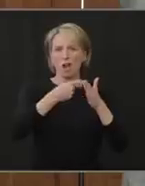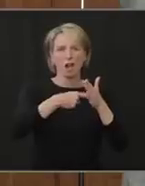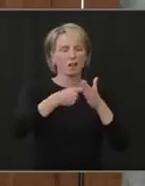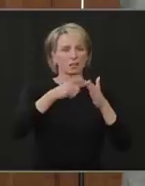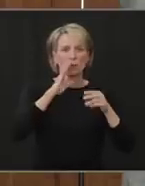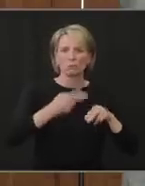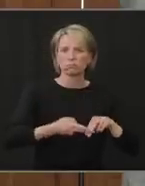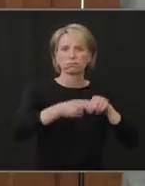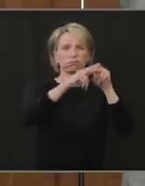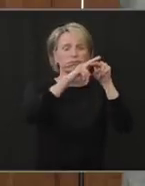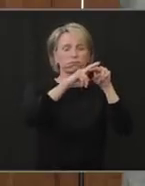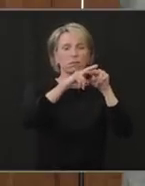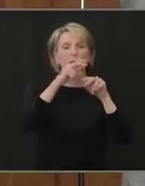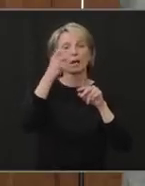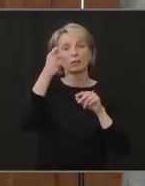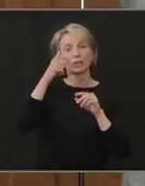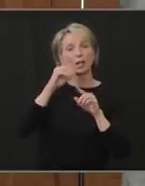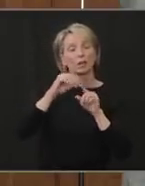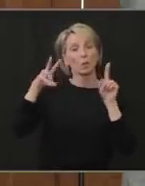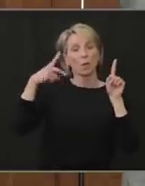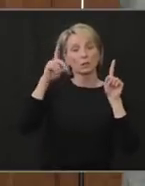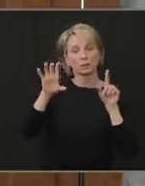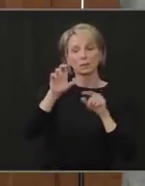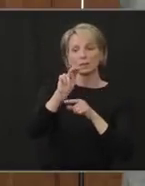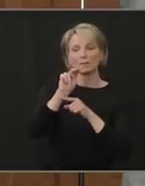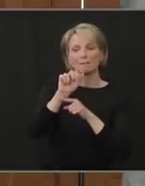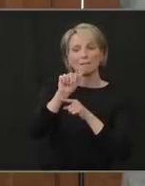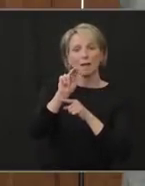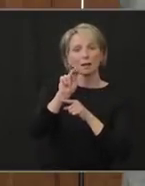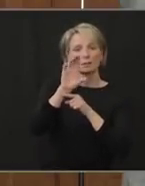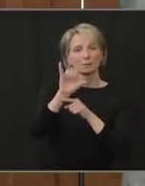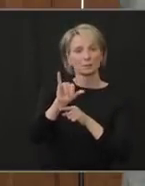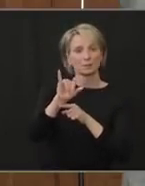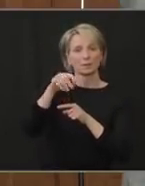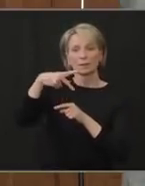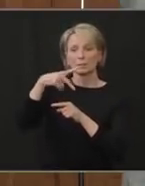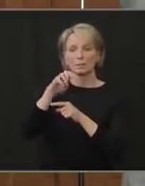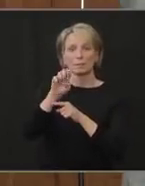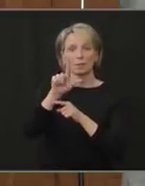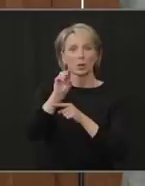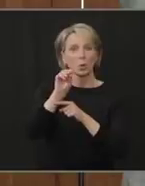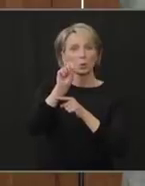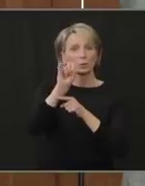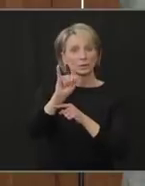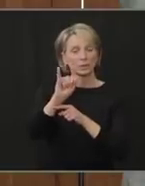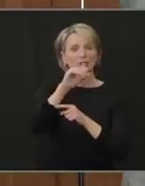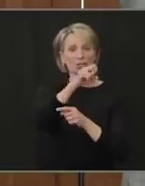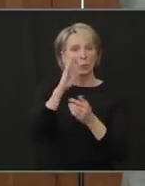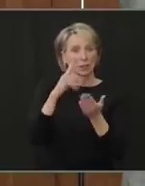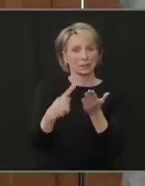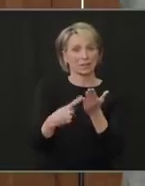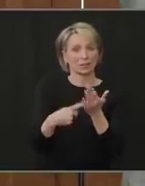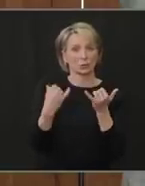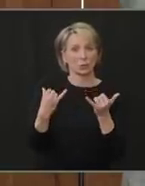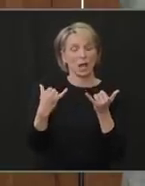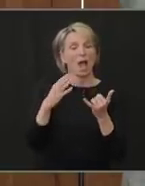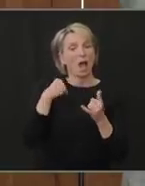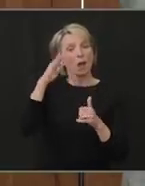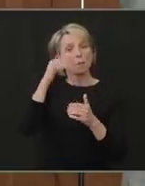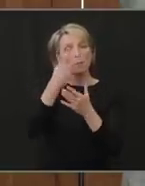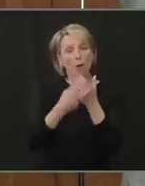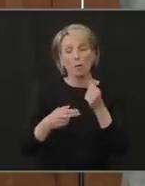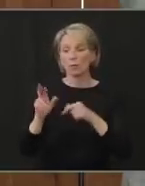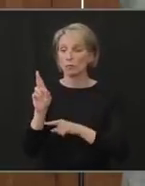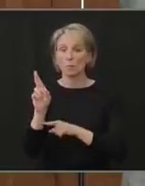package. Nancy Pelosi is talking about it today, and I hope it will be bipartisan, because we're at